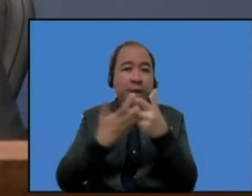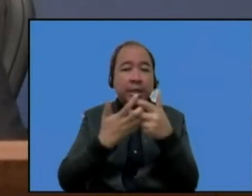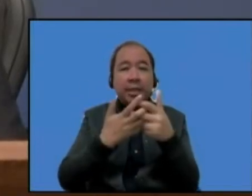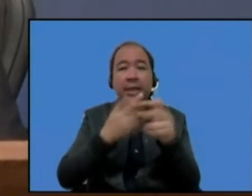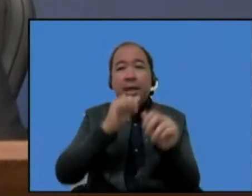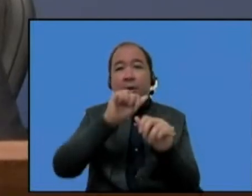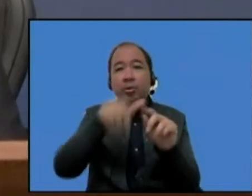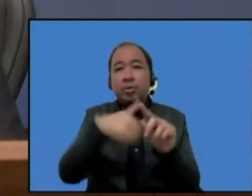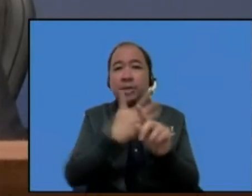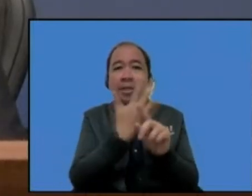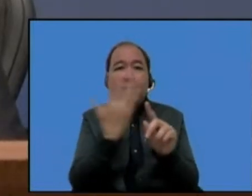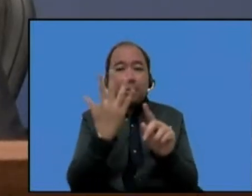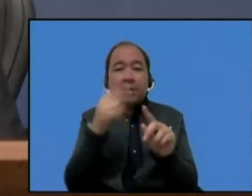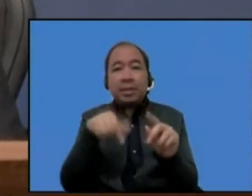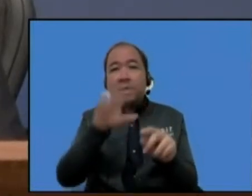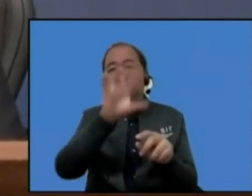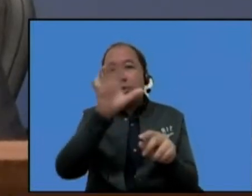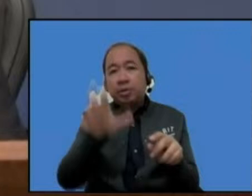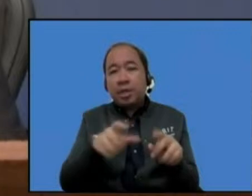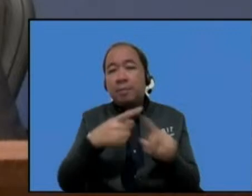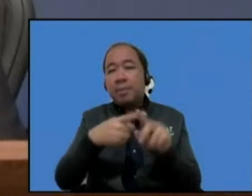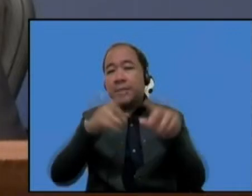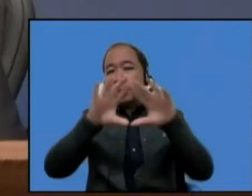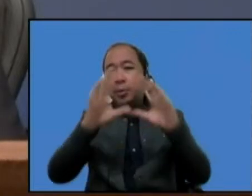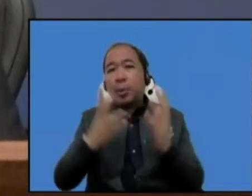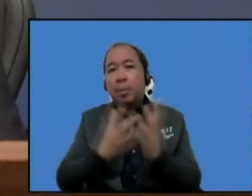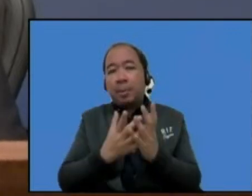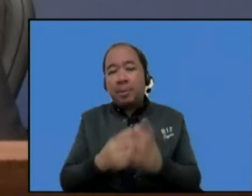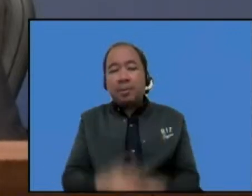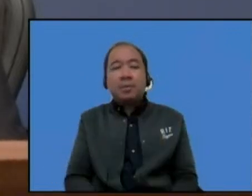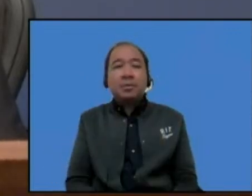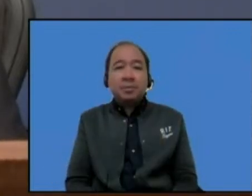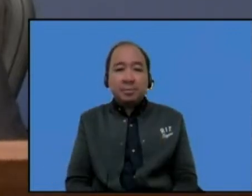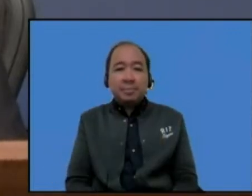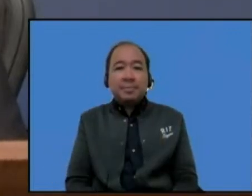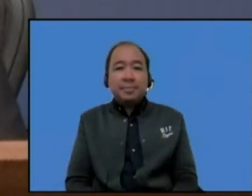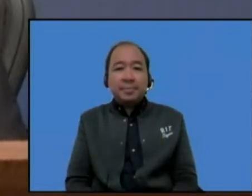the regional and global level.